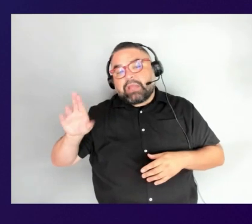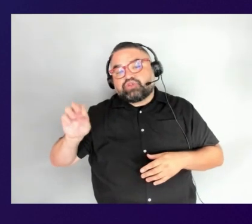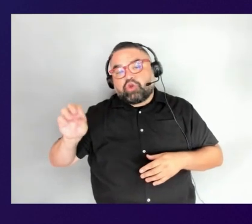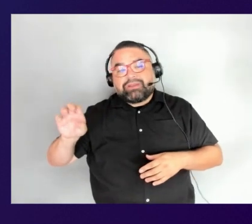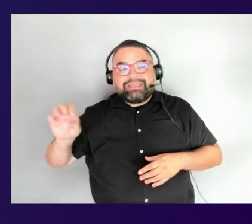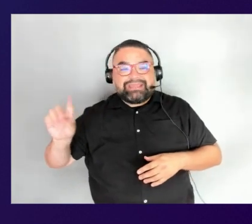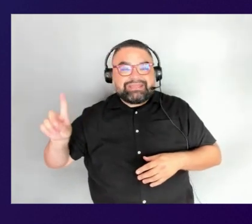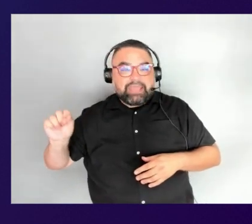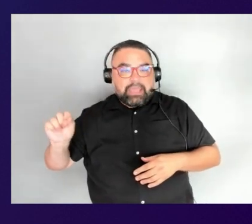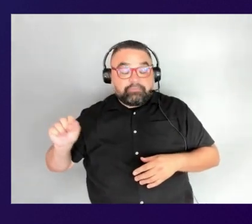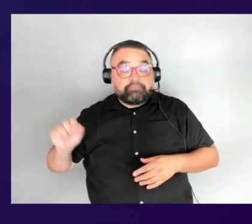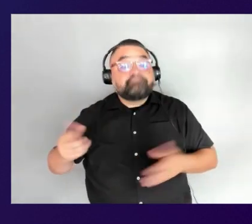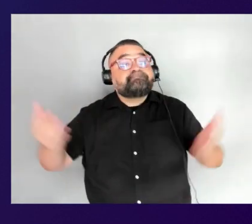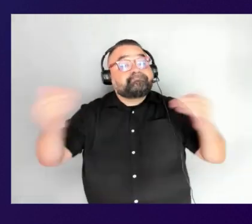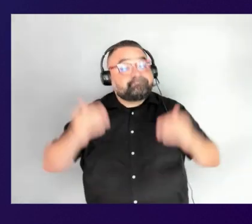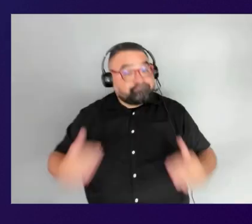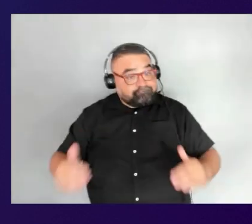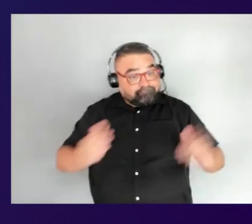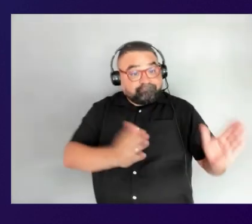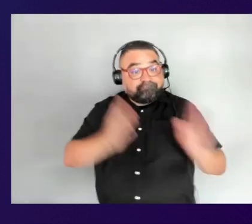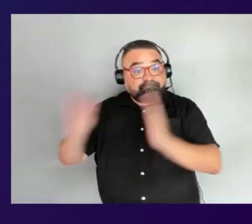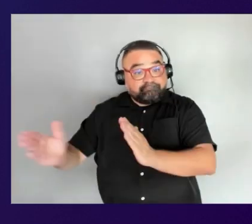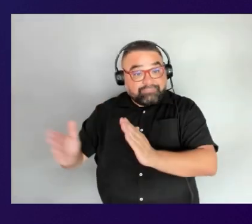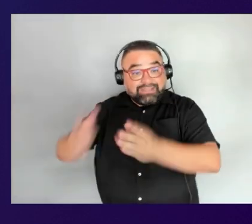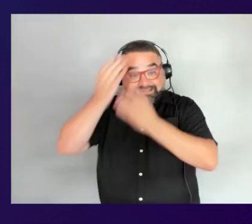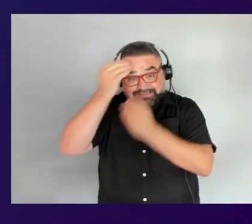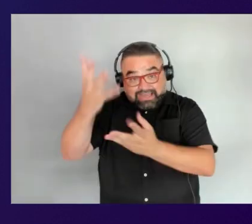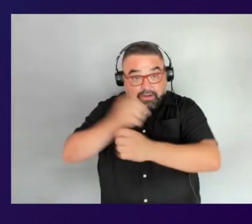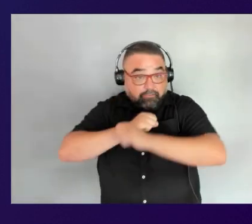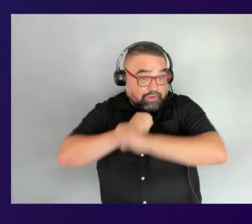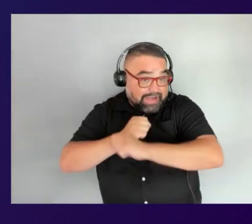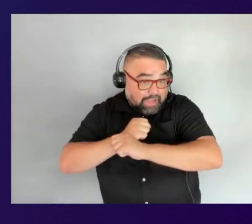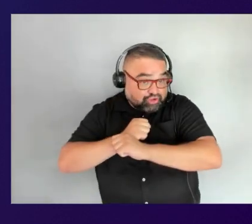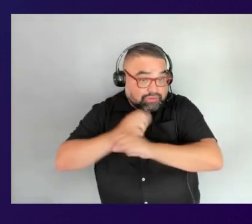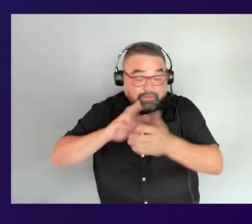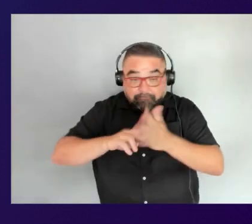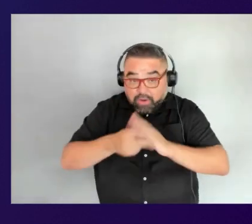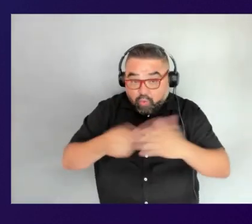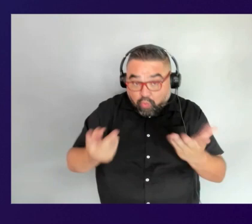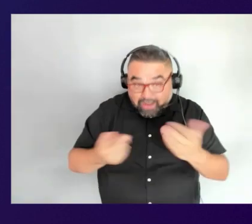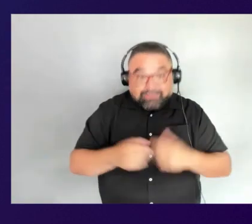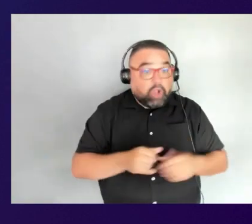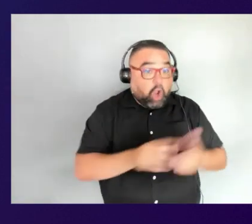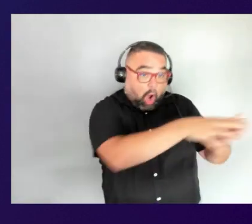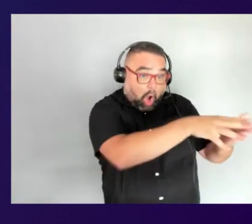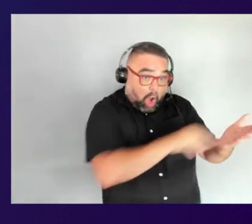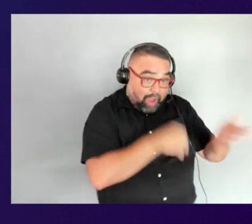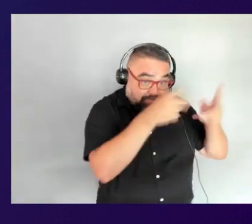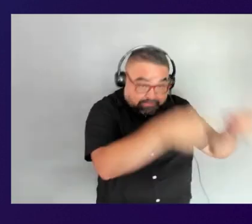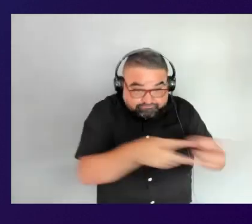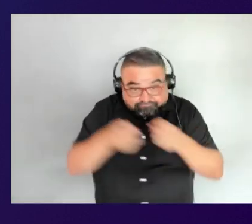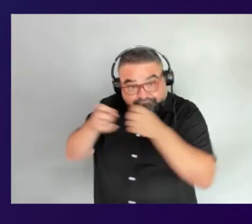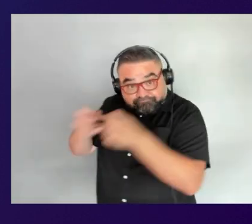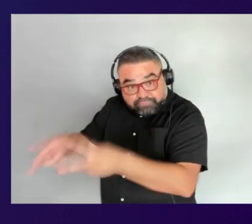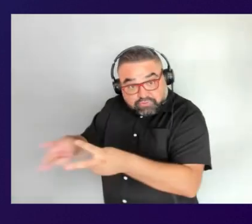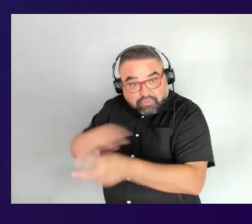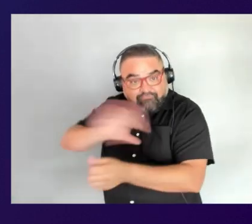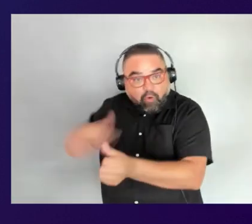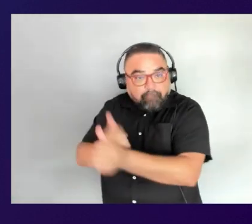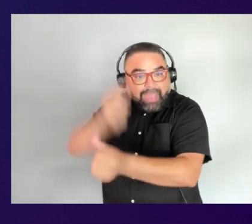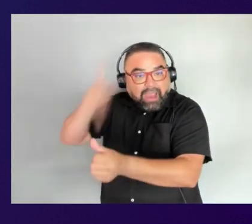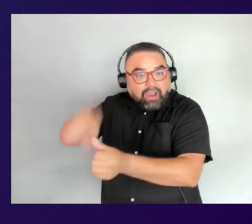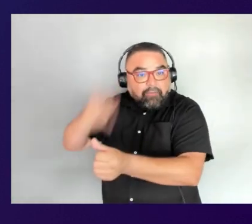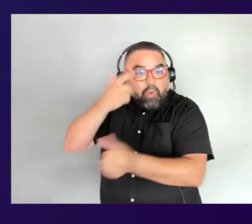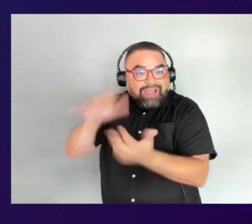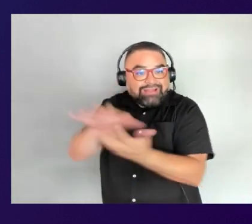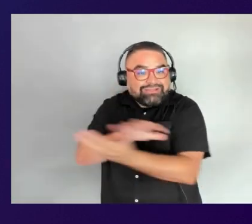And so data protection could be as simple as taking a copy from on-prem and moving it to the cloud for disaster recovery or backup purposes, maybe as